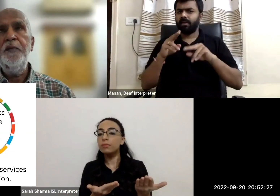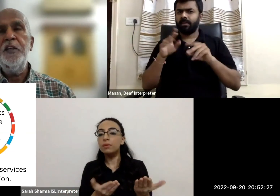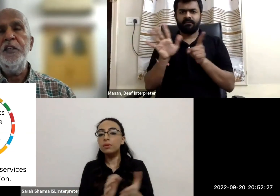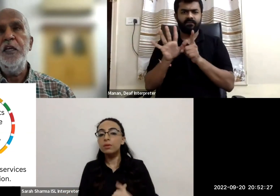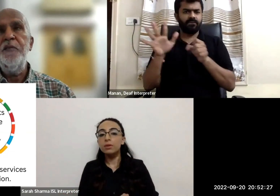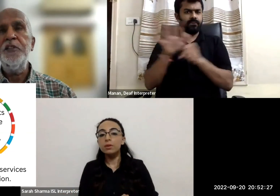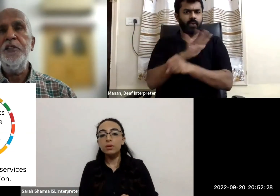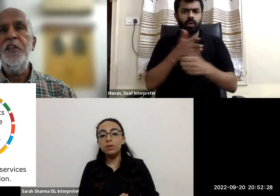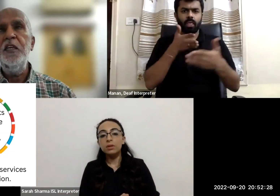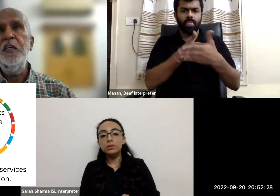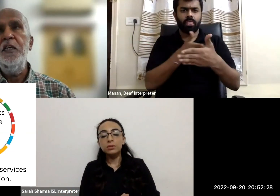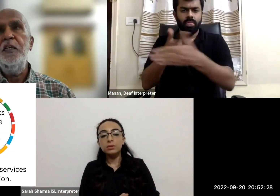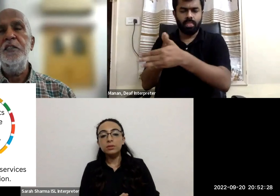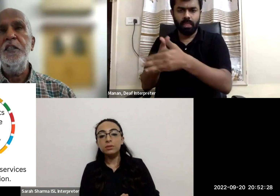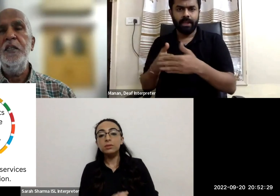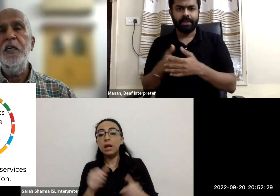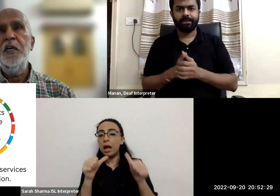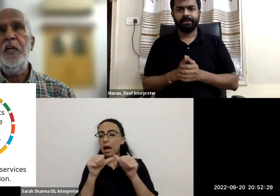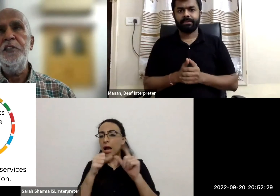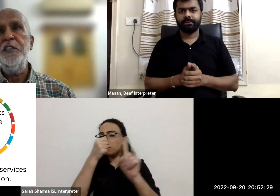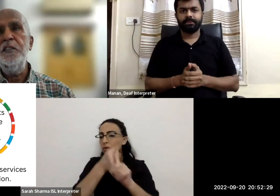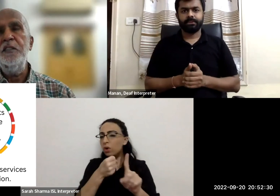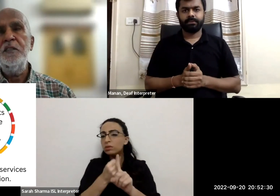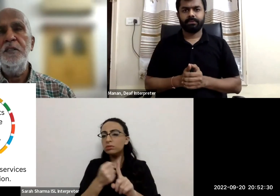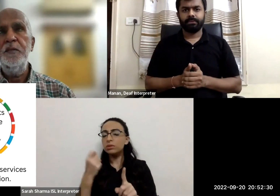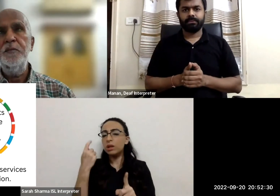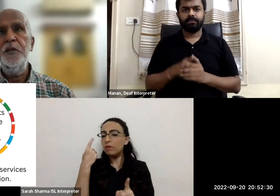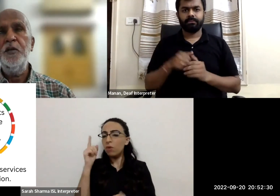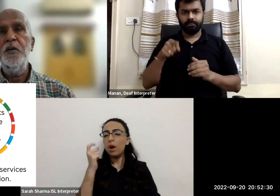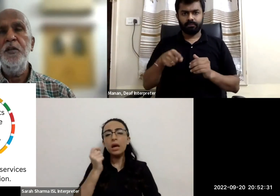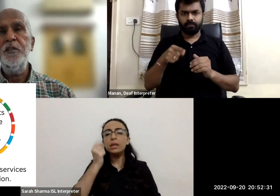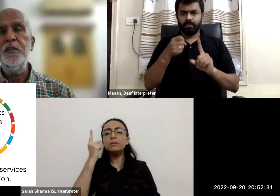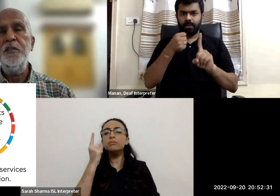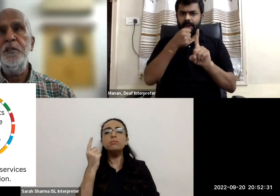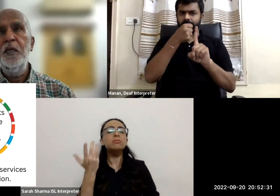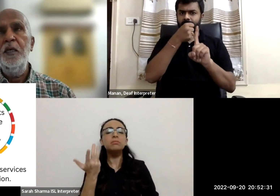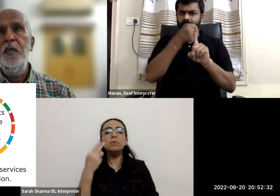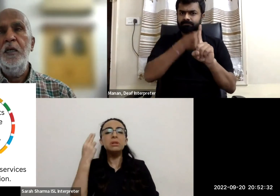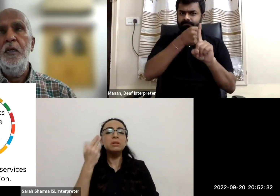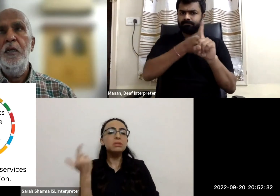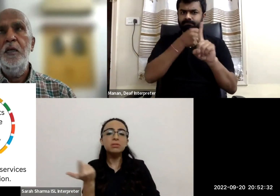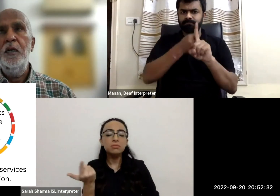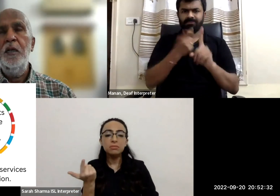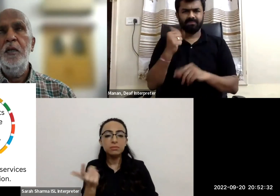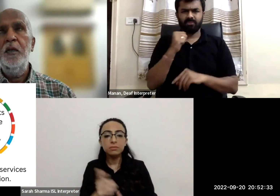The need for this advocacy has arisen because